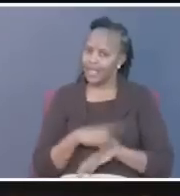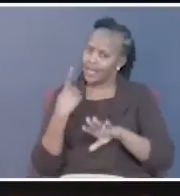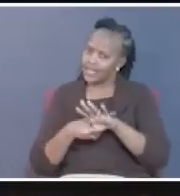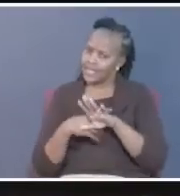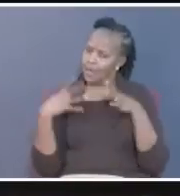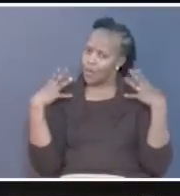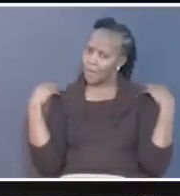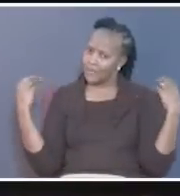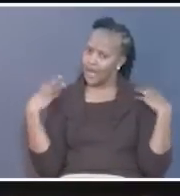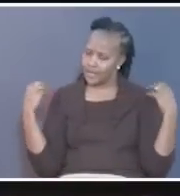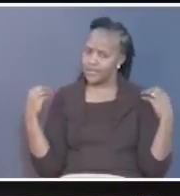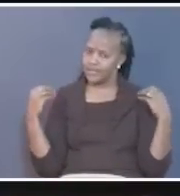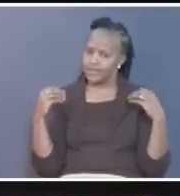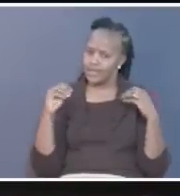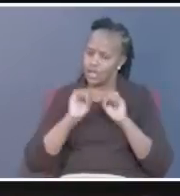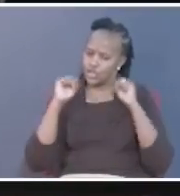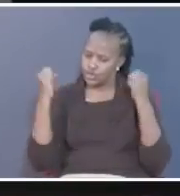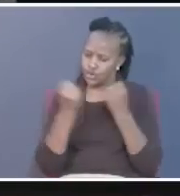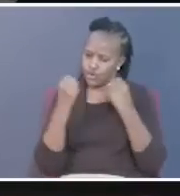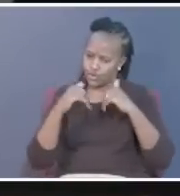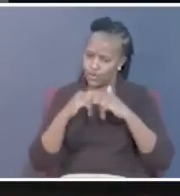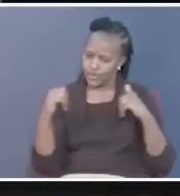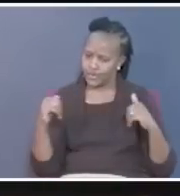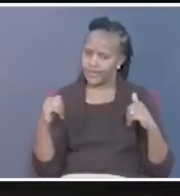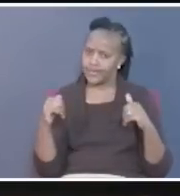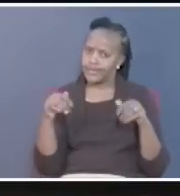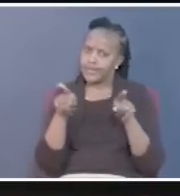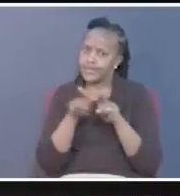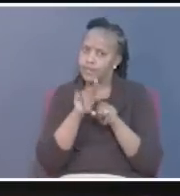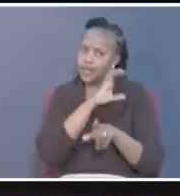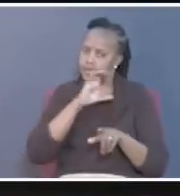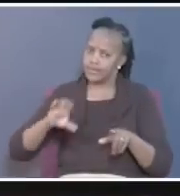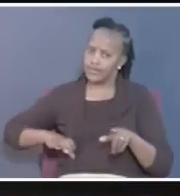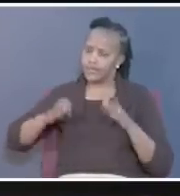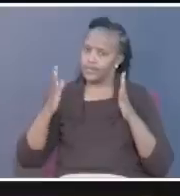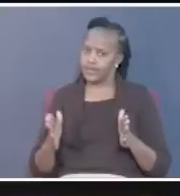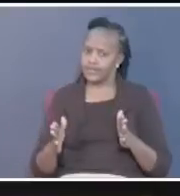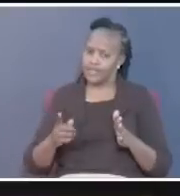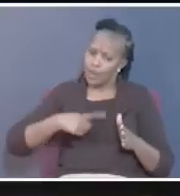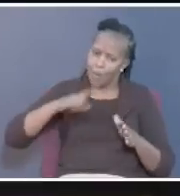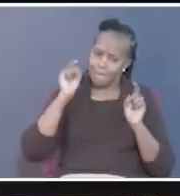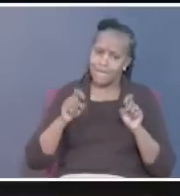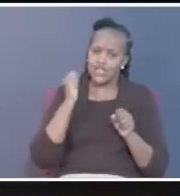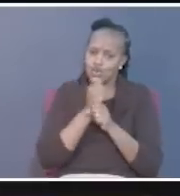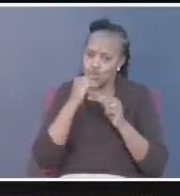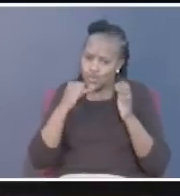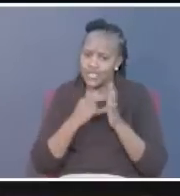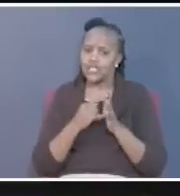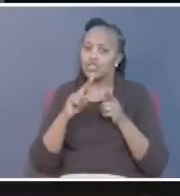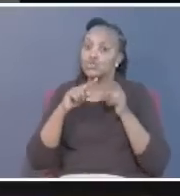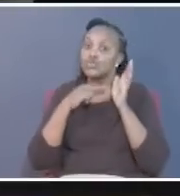distancing as believers, we must do it in a way that upholds Christian values. In the